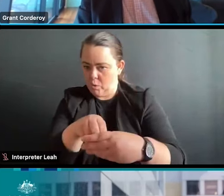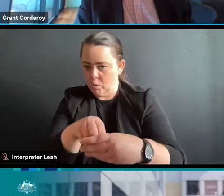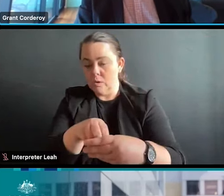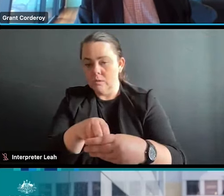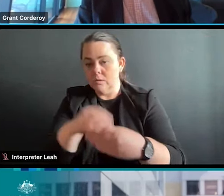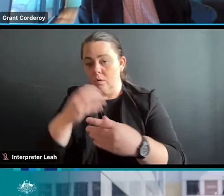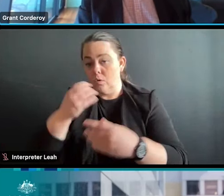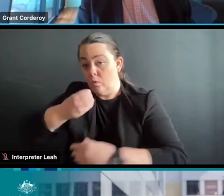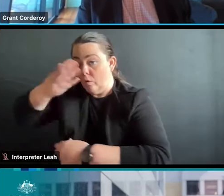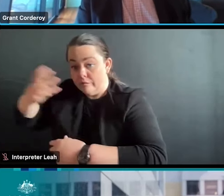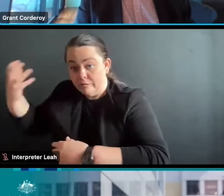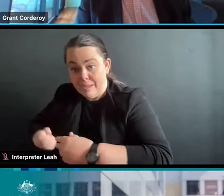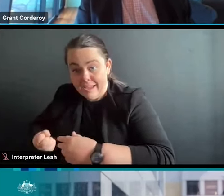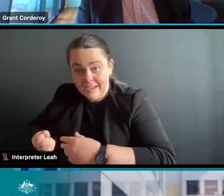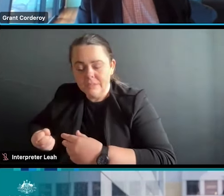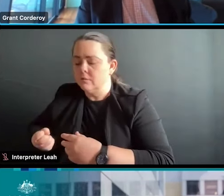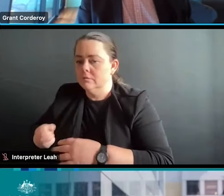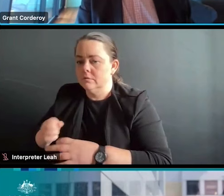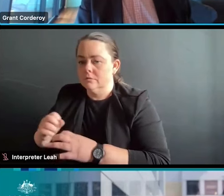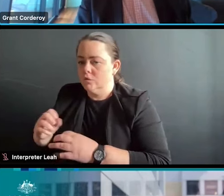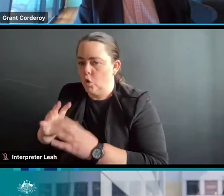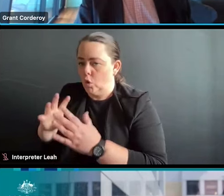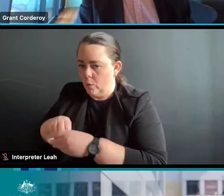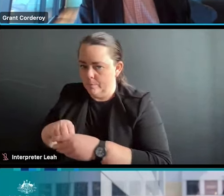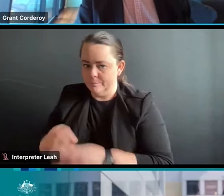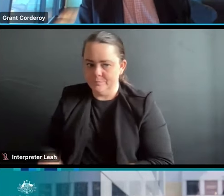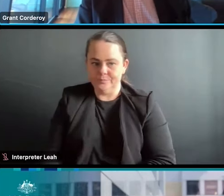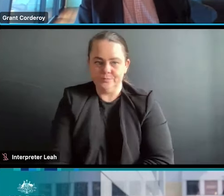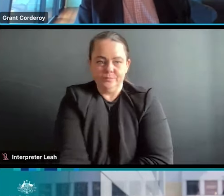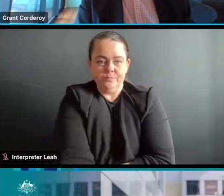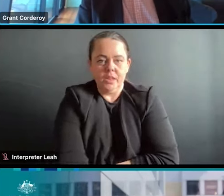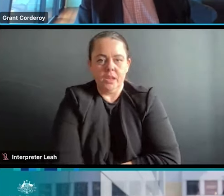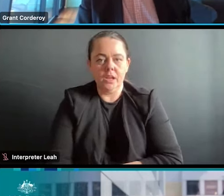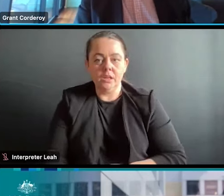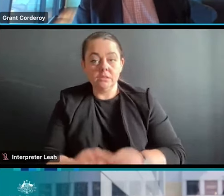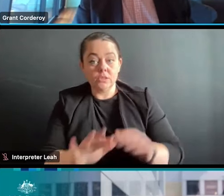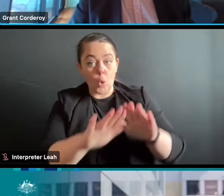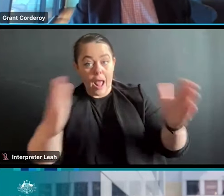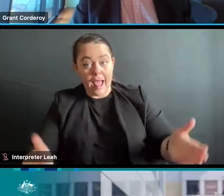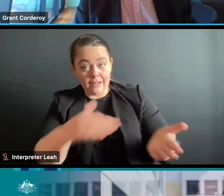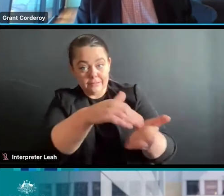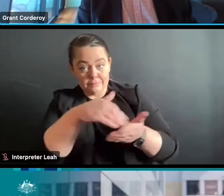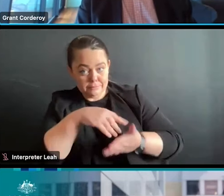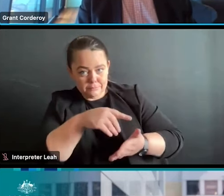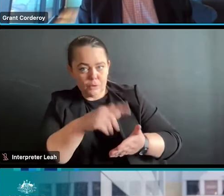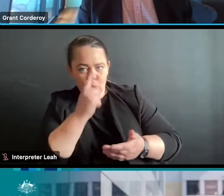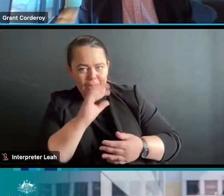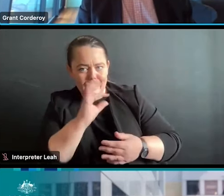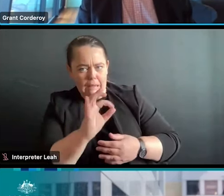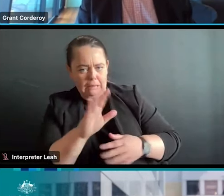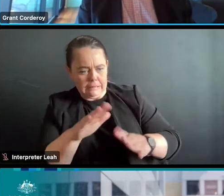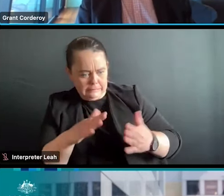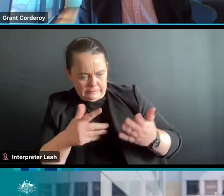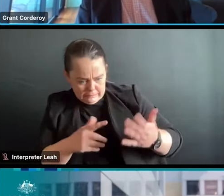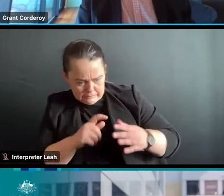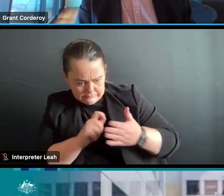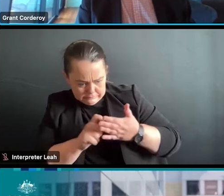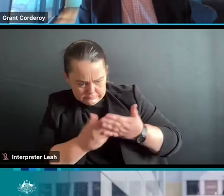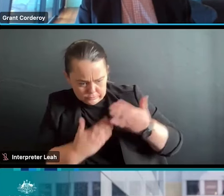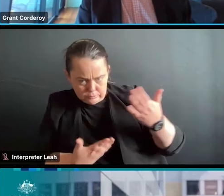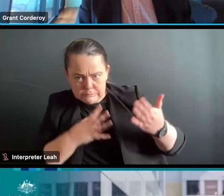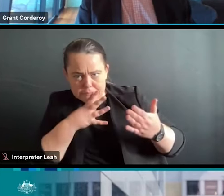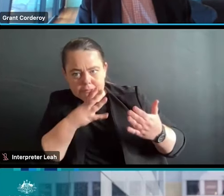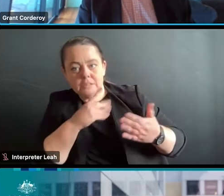the department will work with the providers to help in that transition phase. Any questions, Jess,